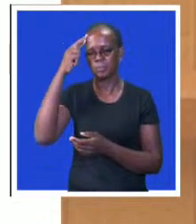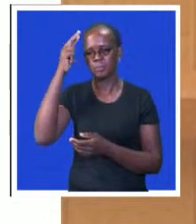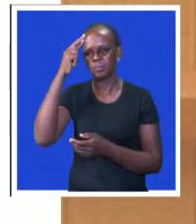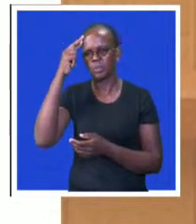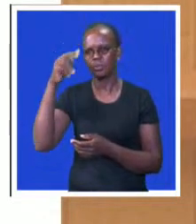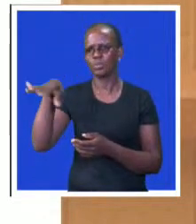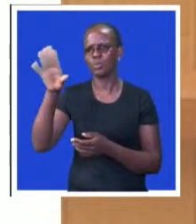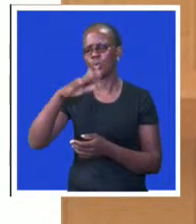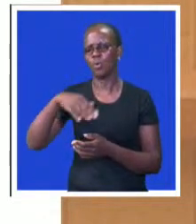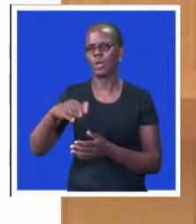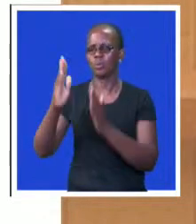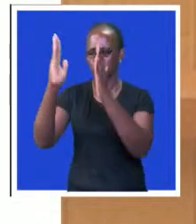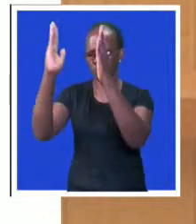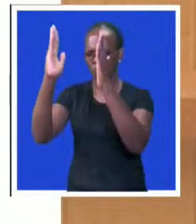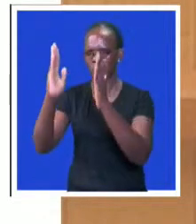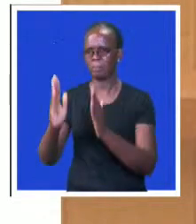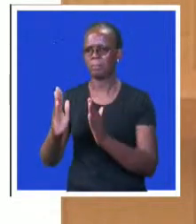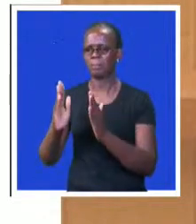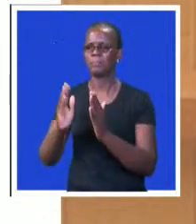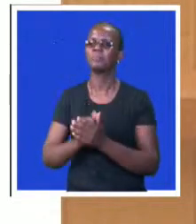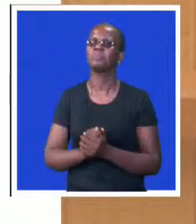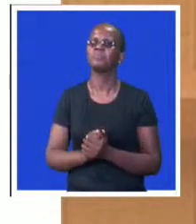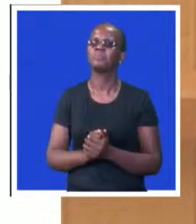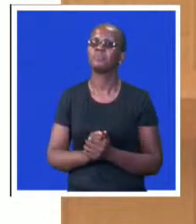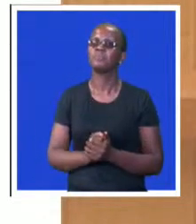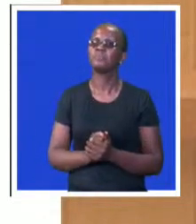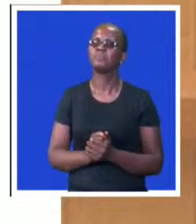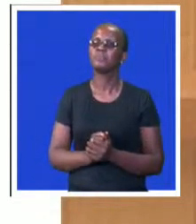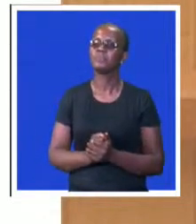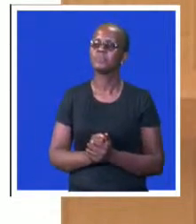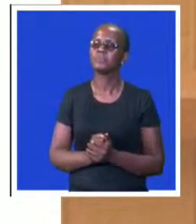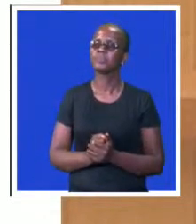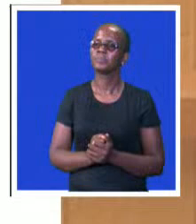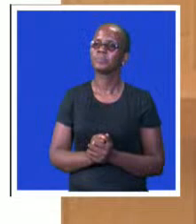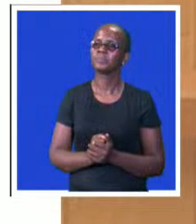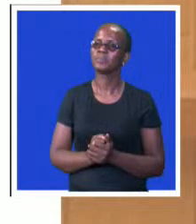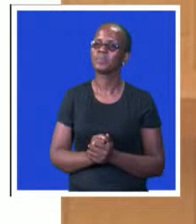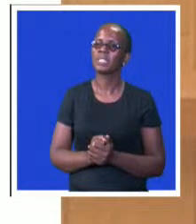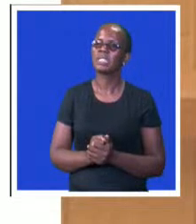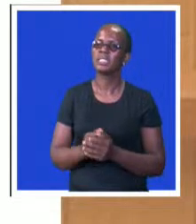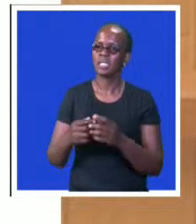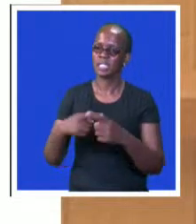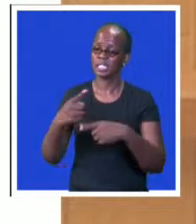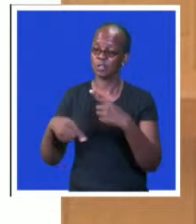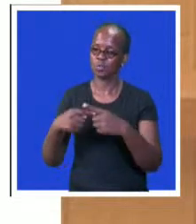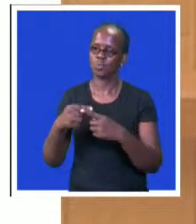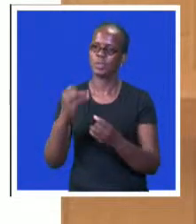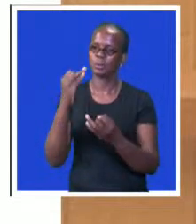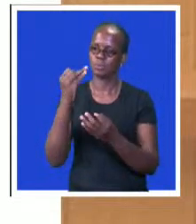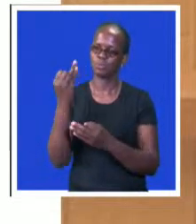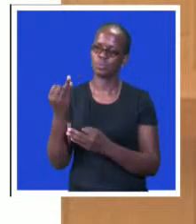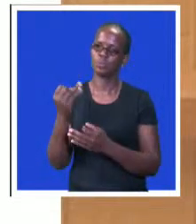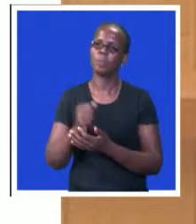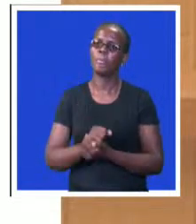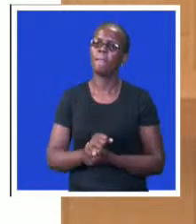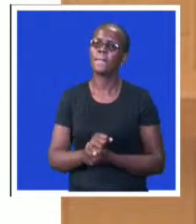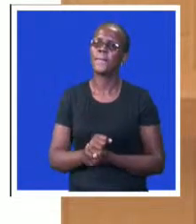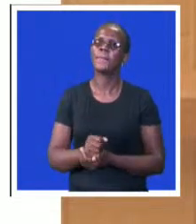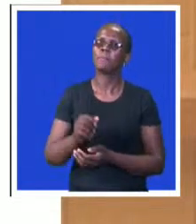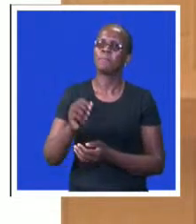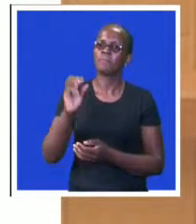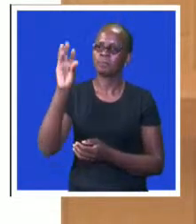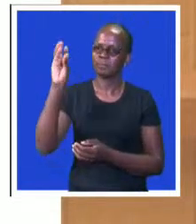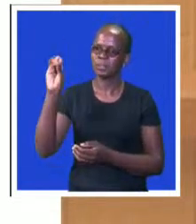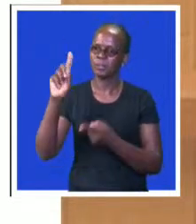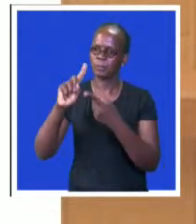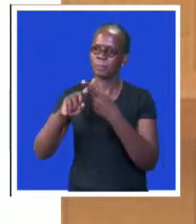just on a straight line with the first column. We move to the second column. We say 0